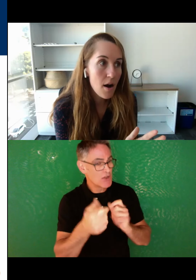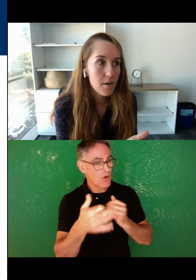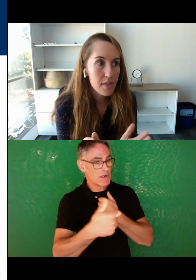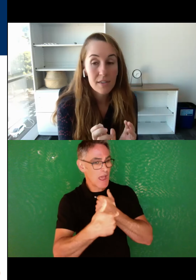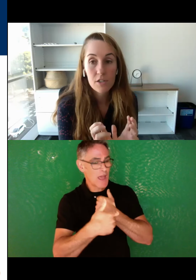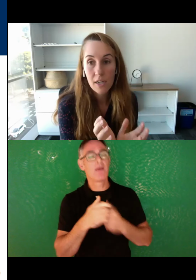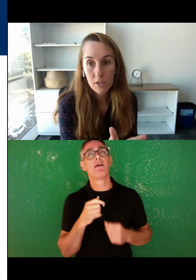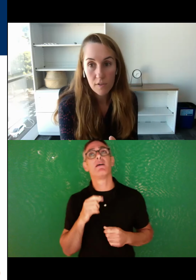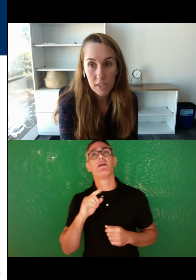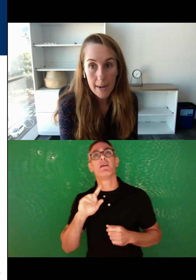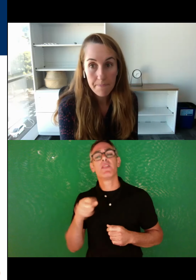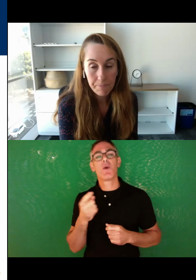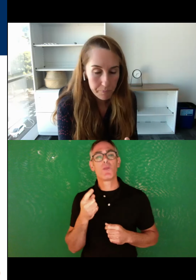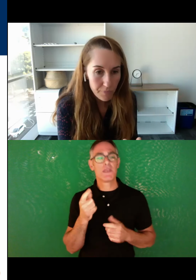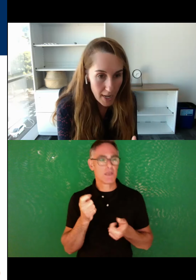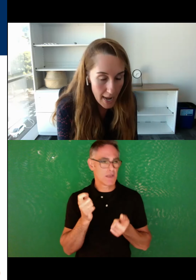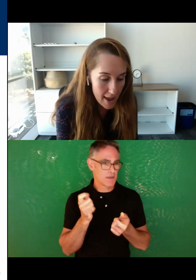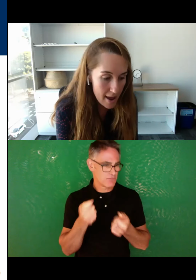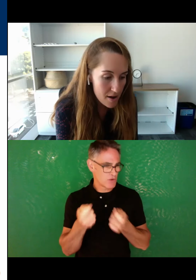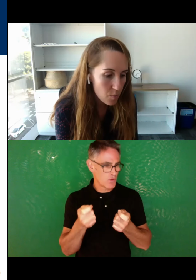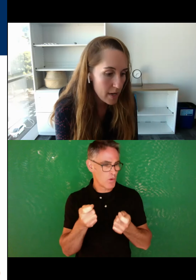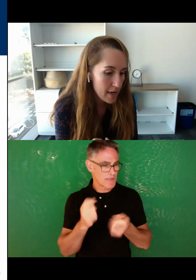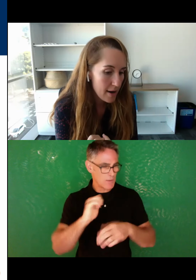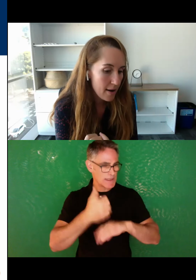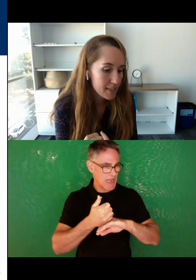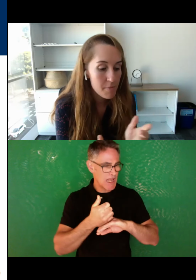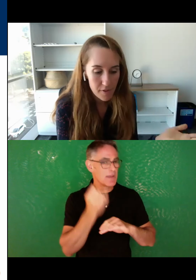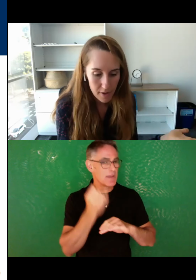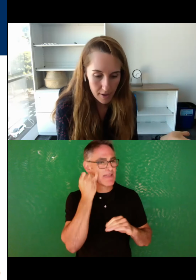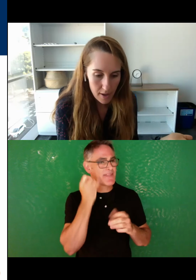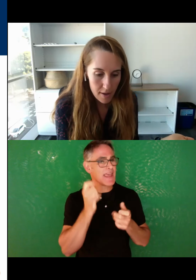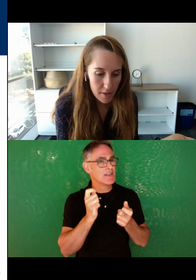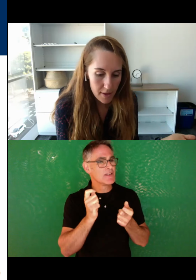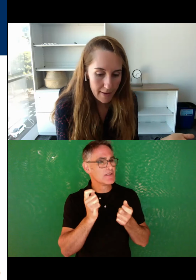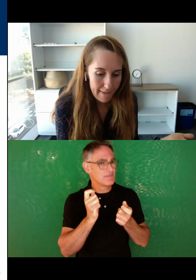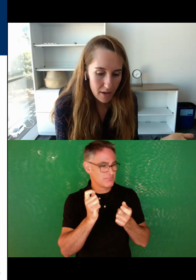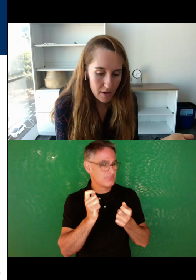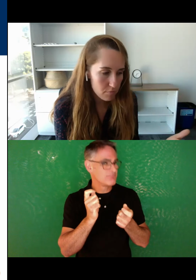in are things that change over time. And we, some of